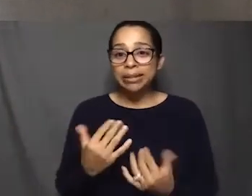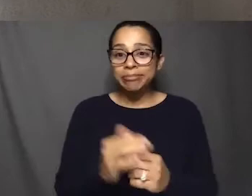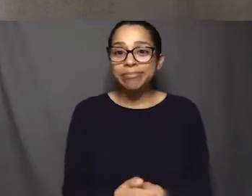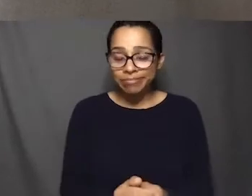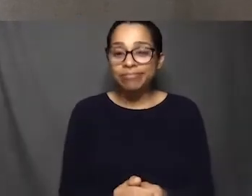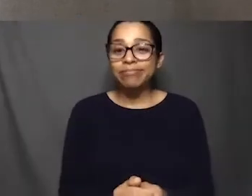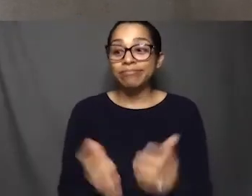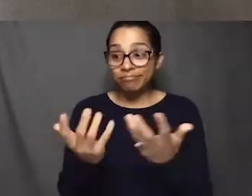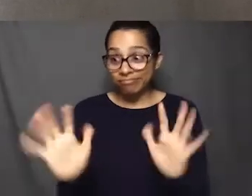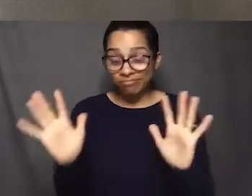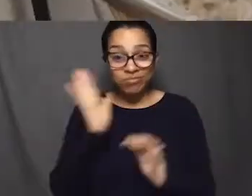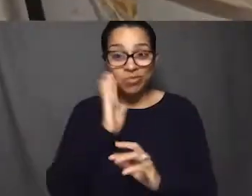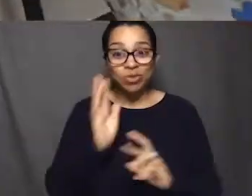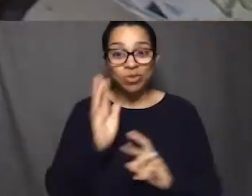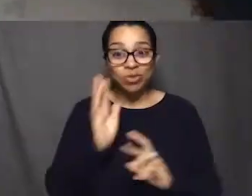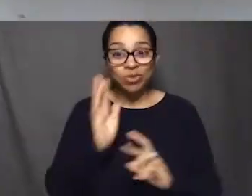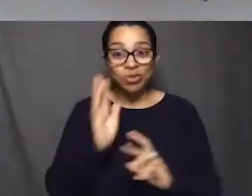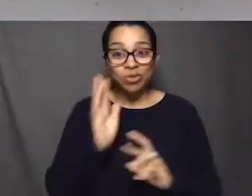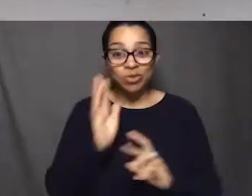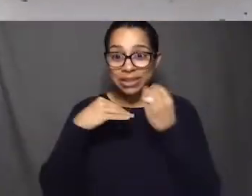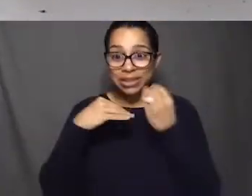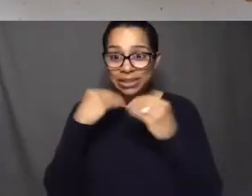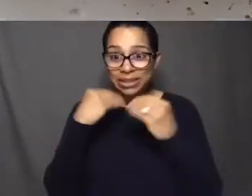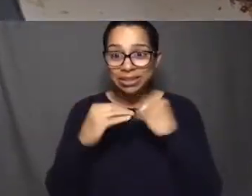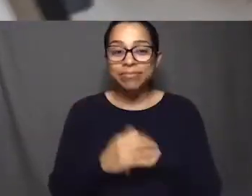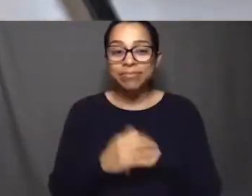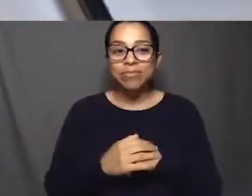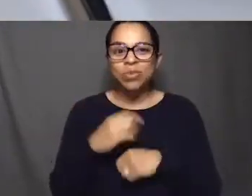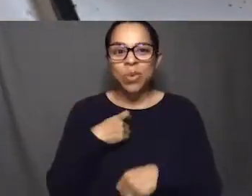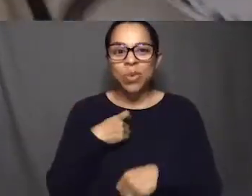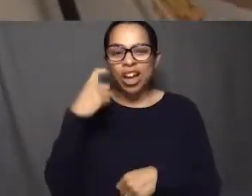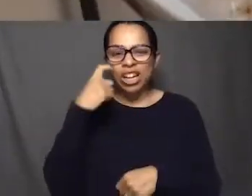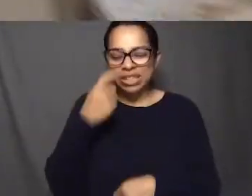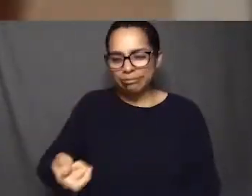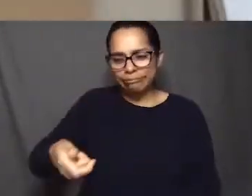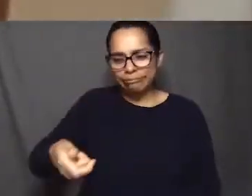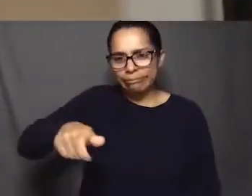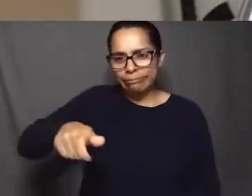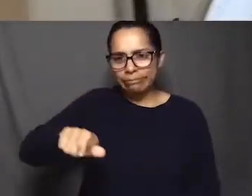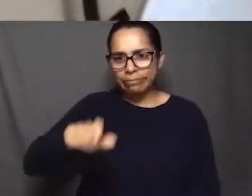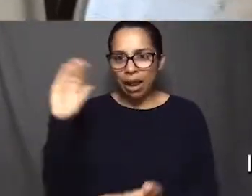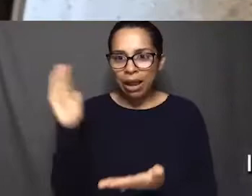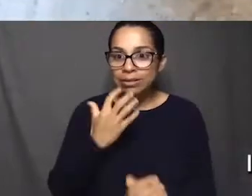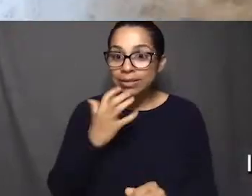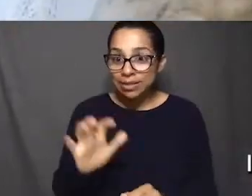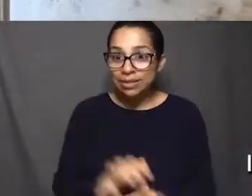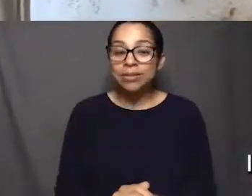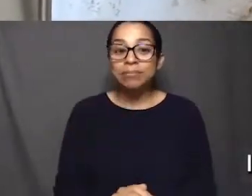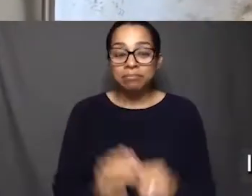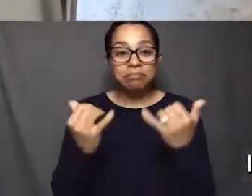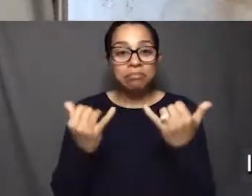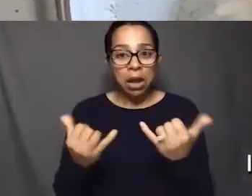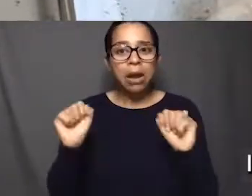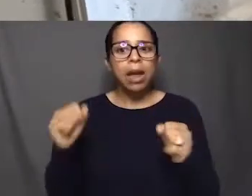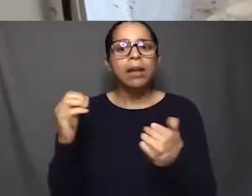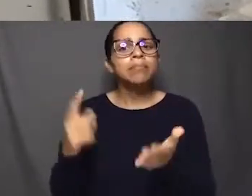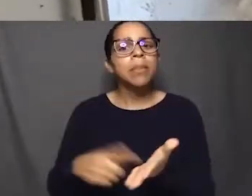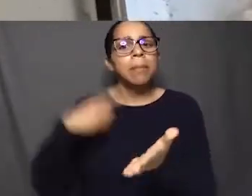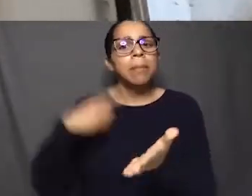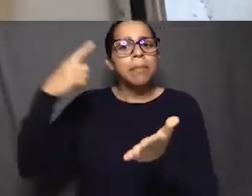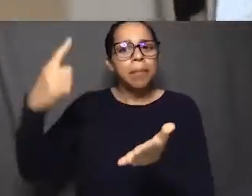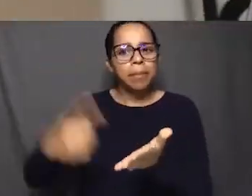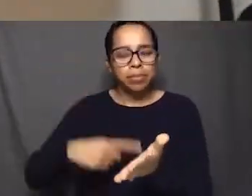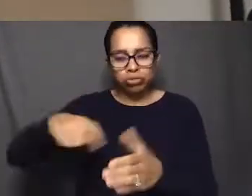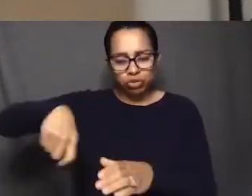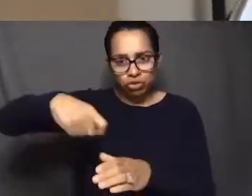to serve. So I just lowered the heat. In low heat, you can stir it occasionally from 3